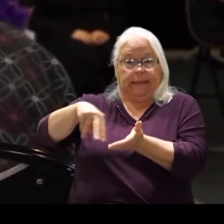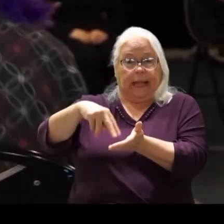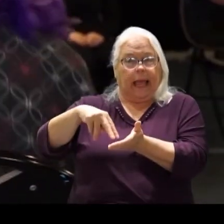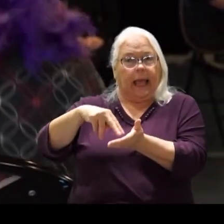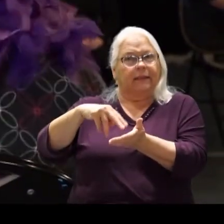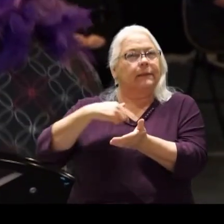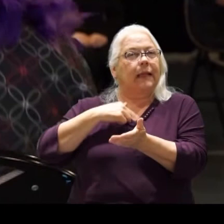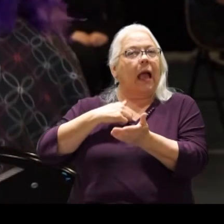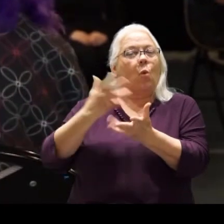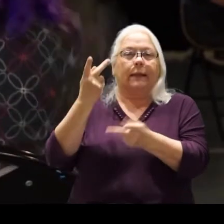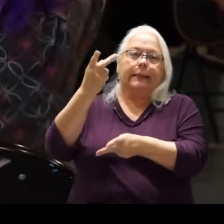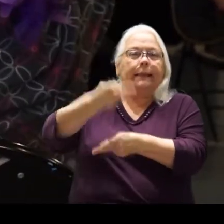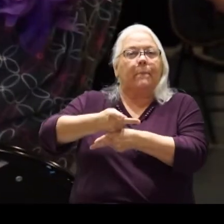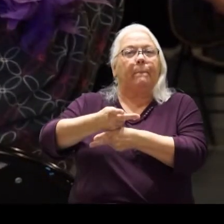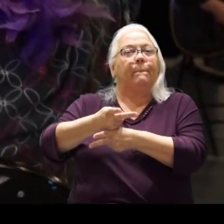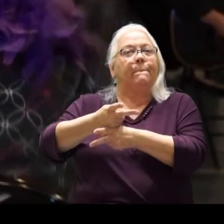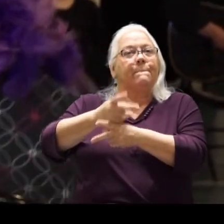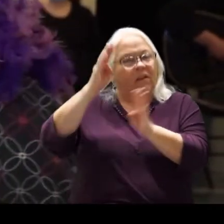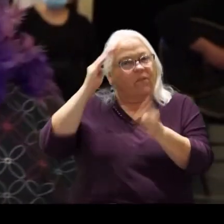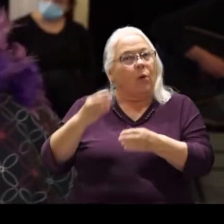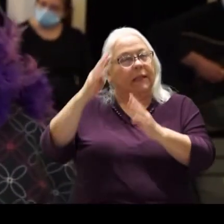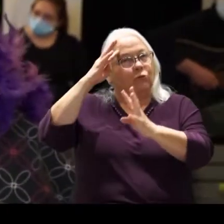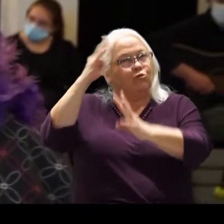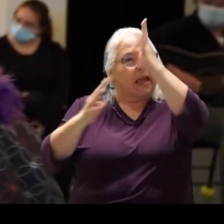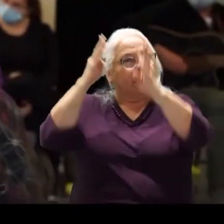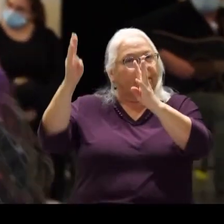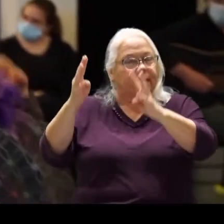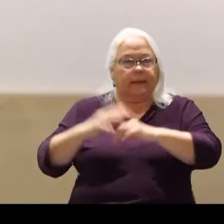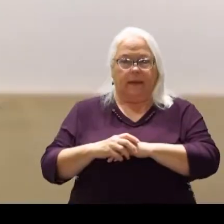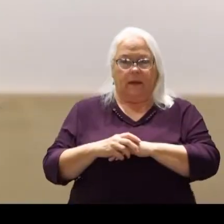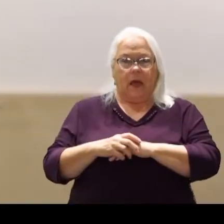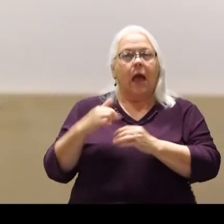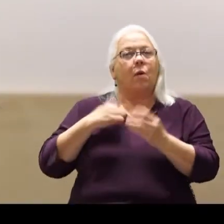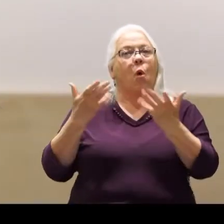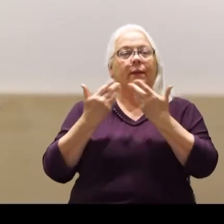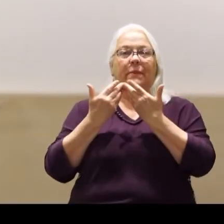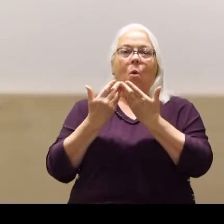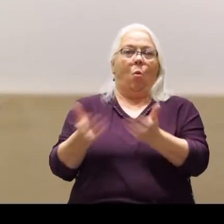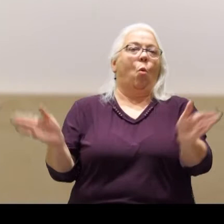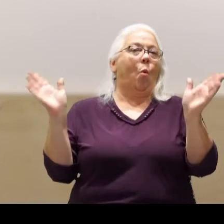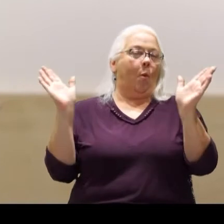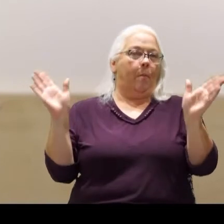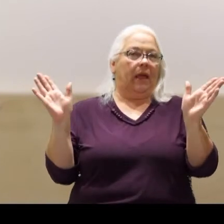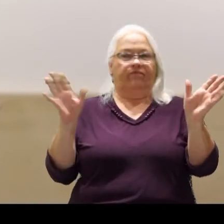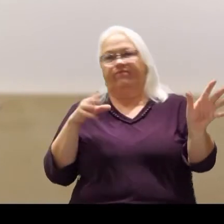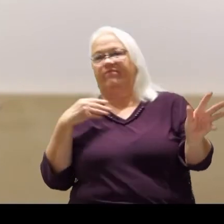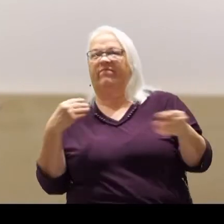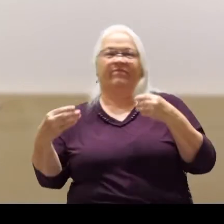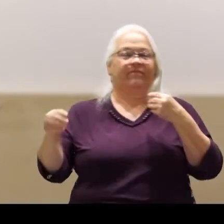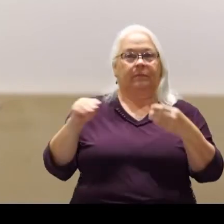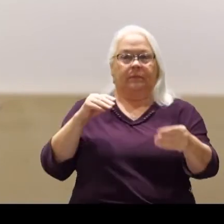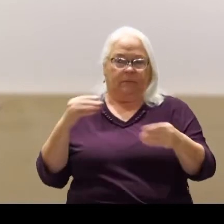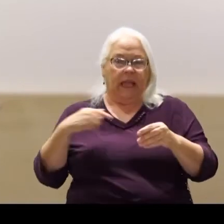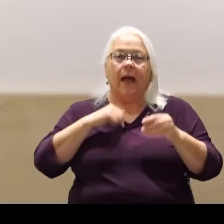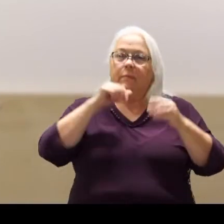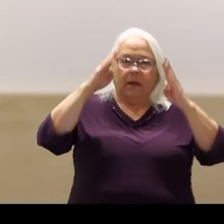teaching dance, specifically, is to keep it a very creative and open